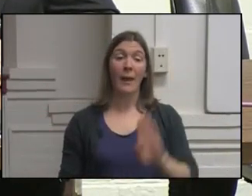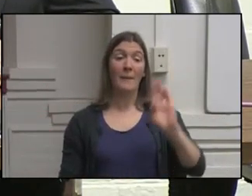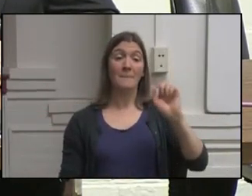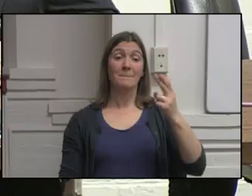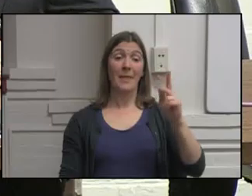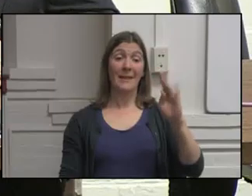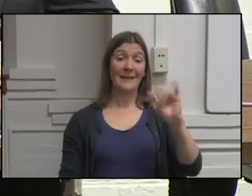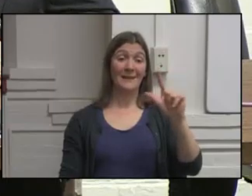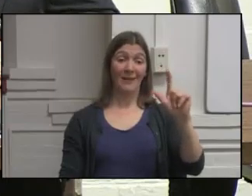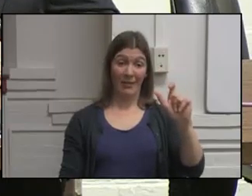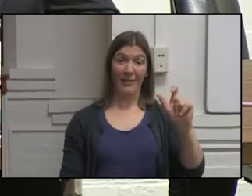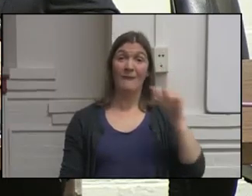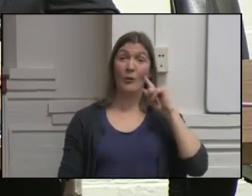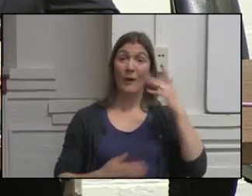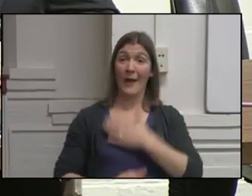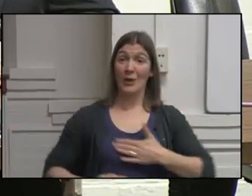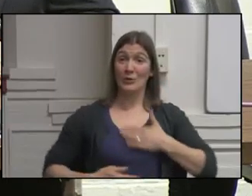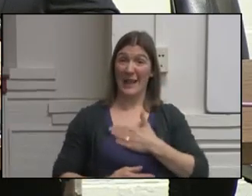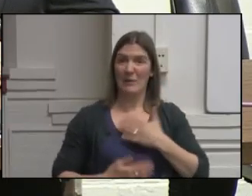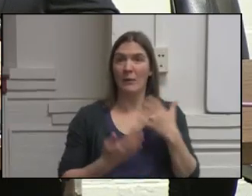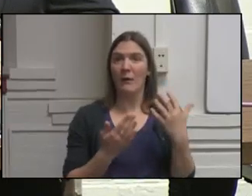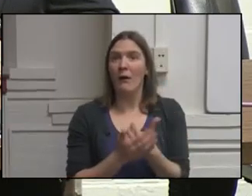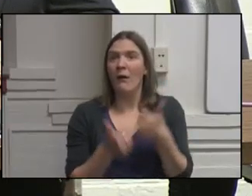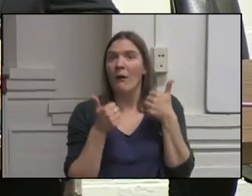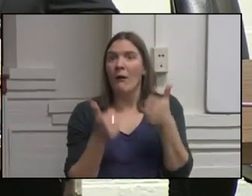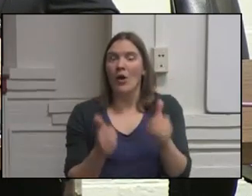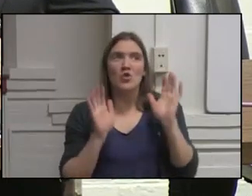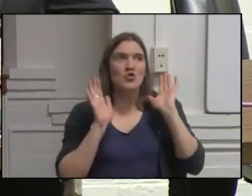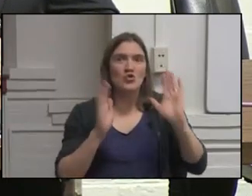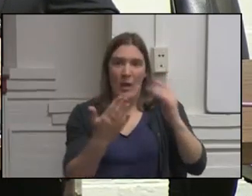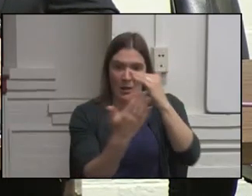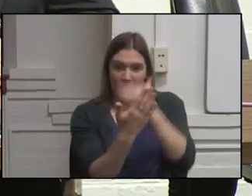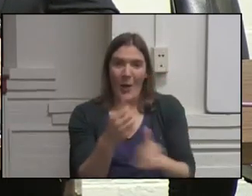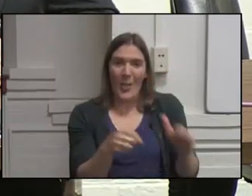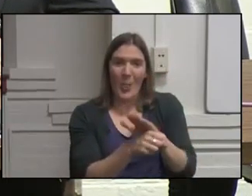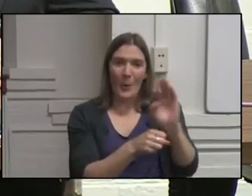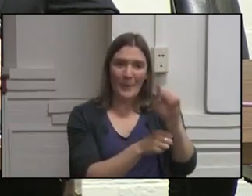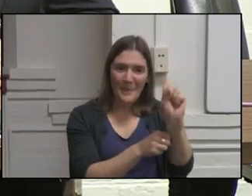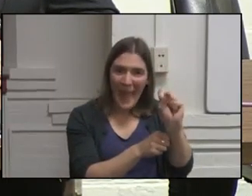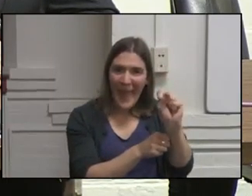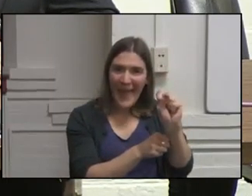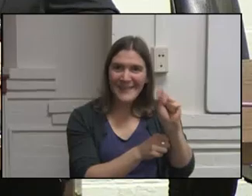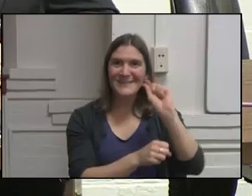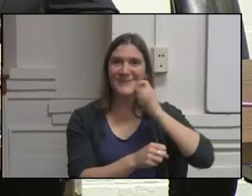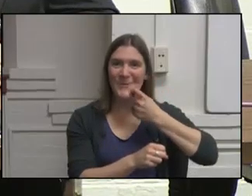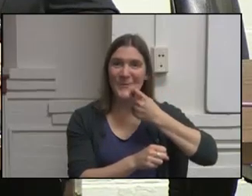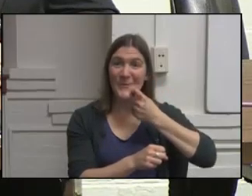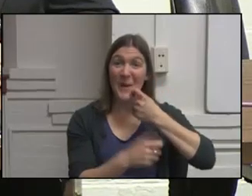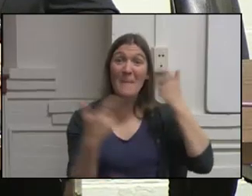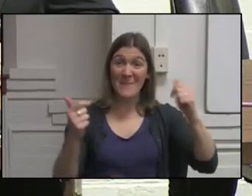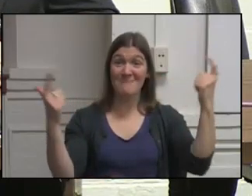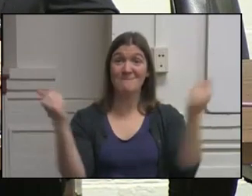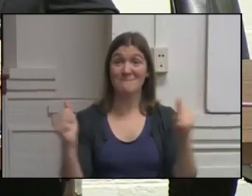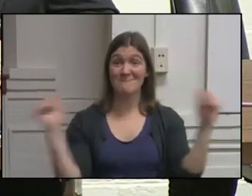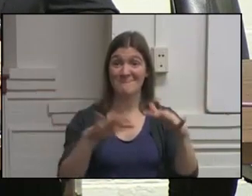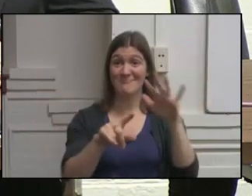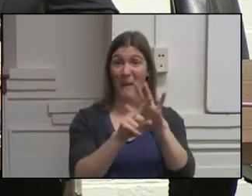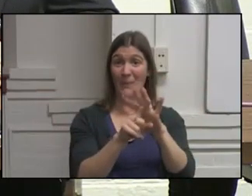who organizes our entertainment, has got a really great lineup of local bands that are a big draw for